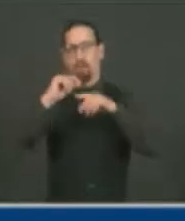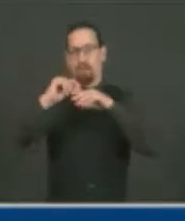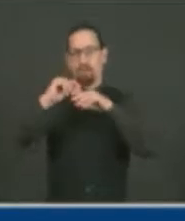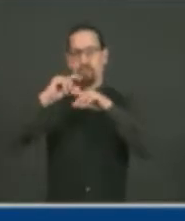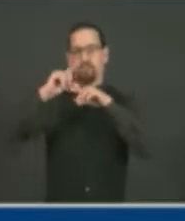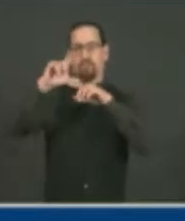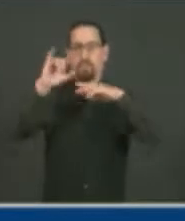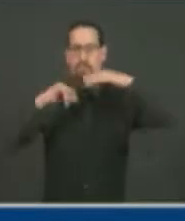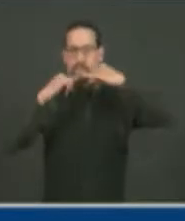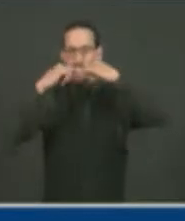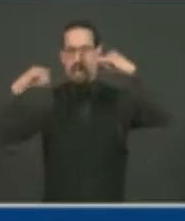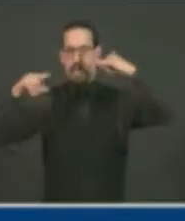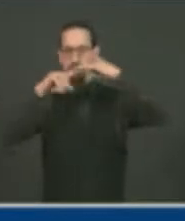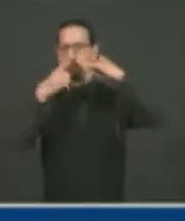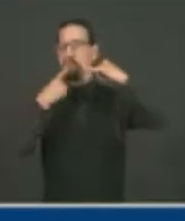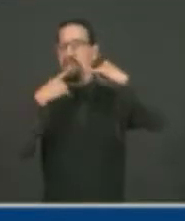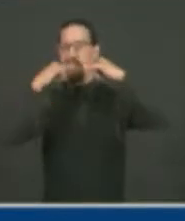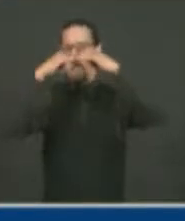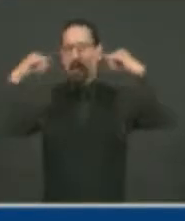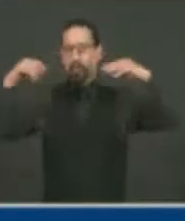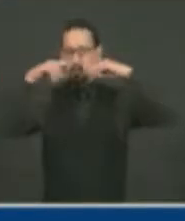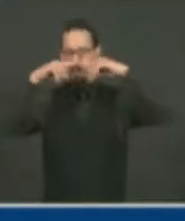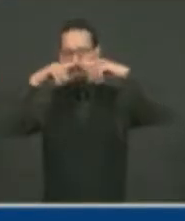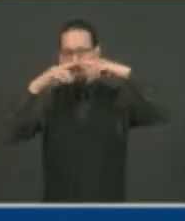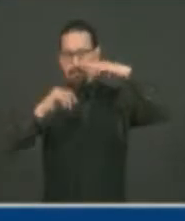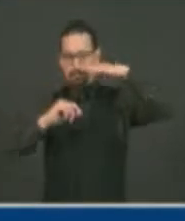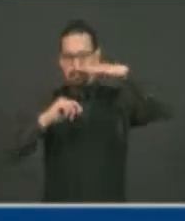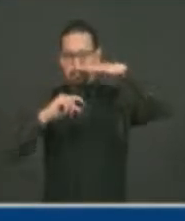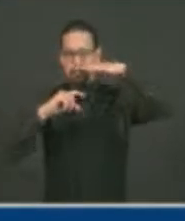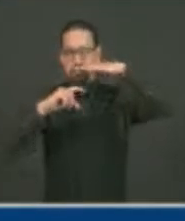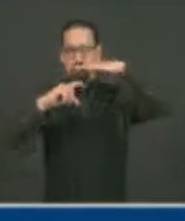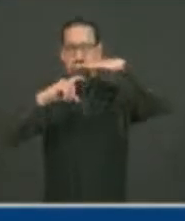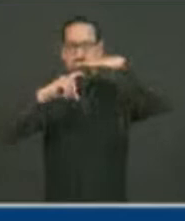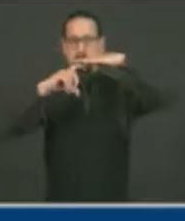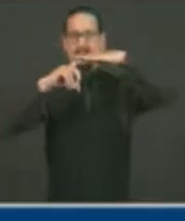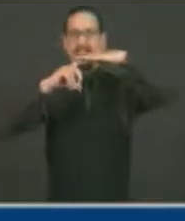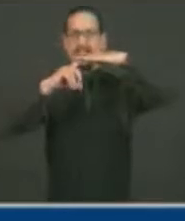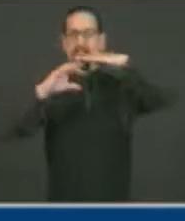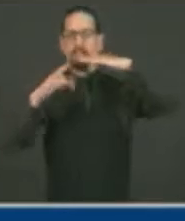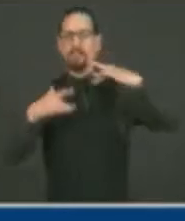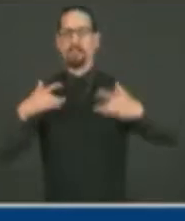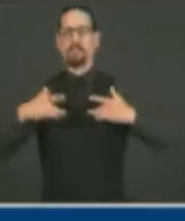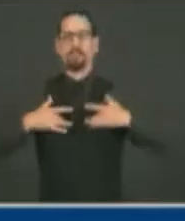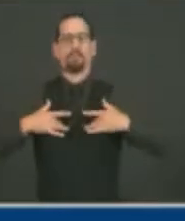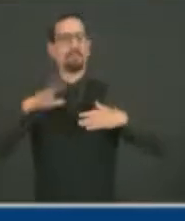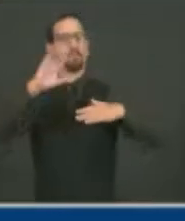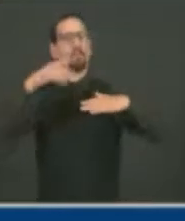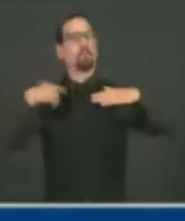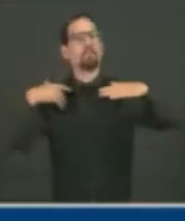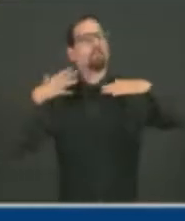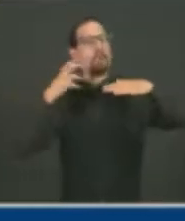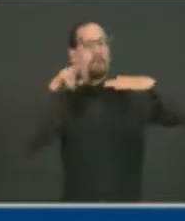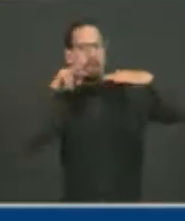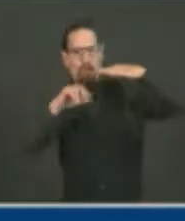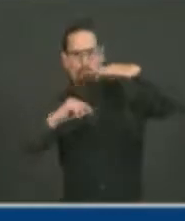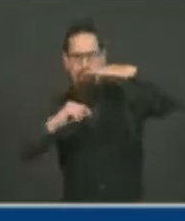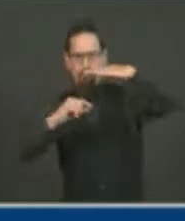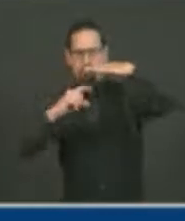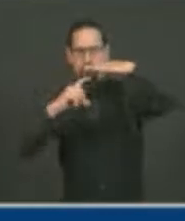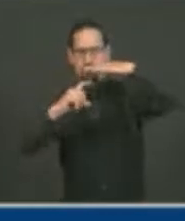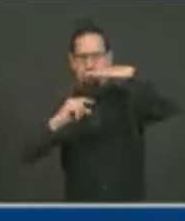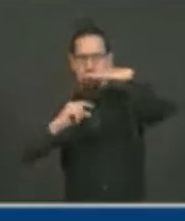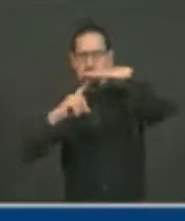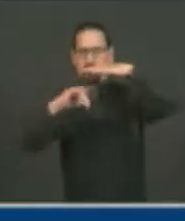along, we're going to take a targeted, data-driven approach based on the overall trends that we're seeing. And if I feel we need to